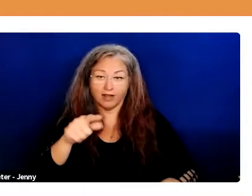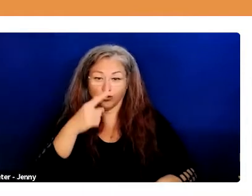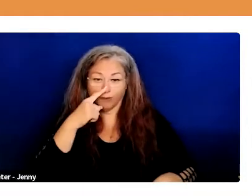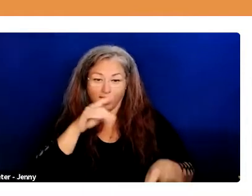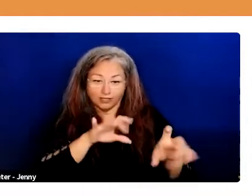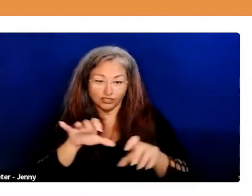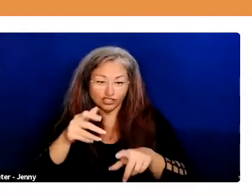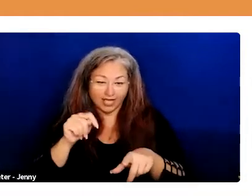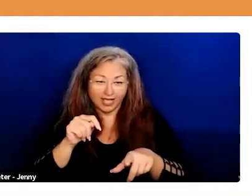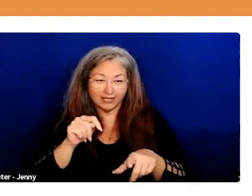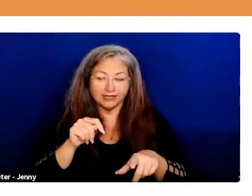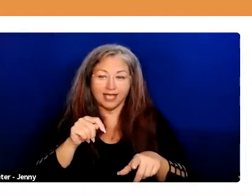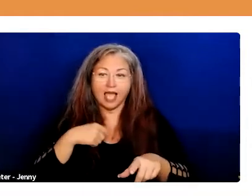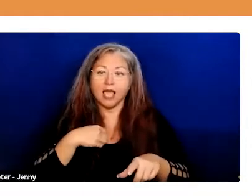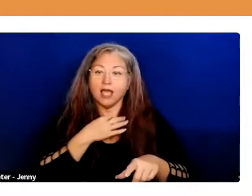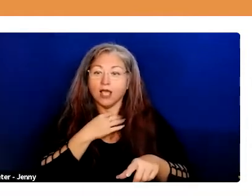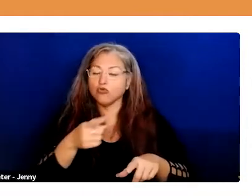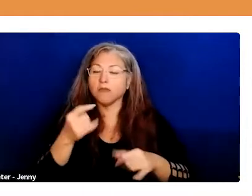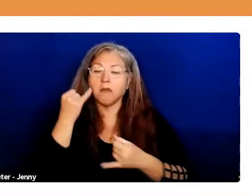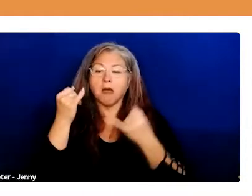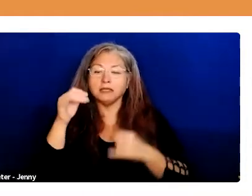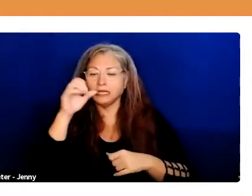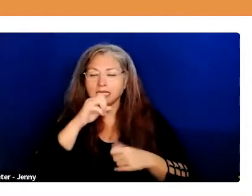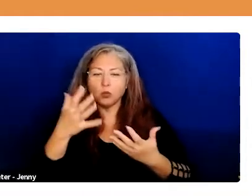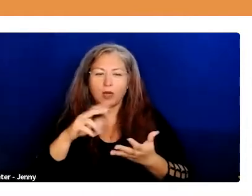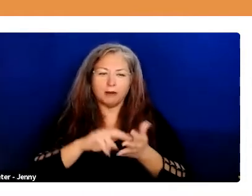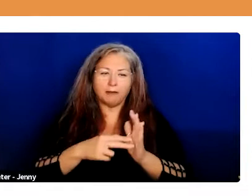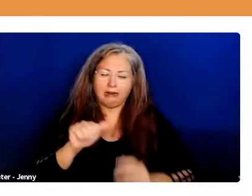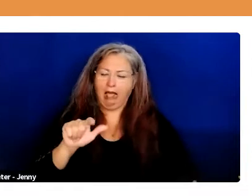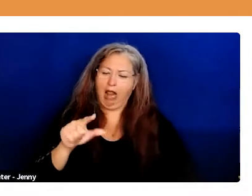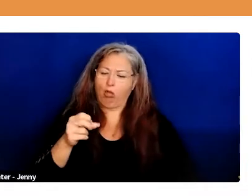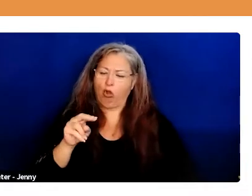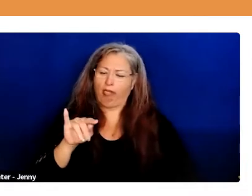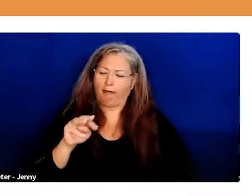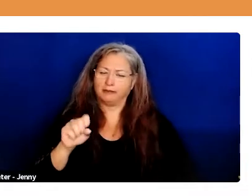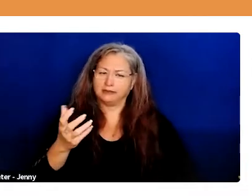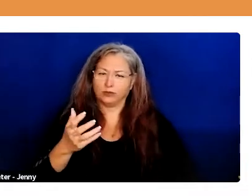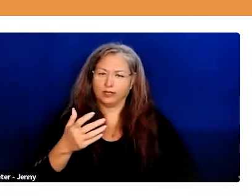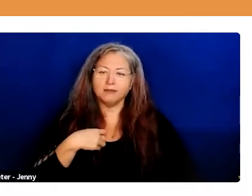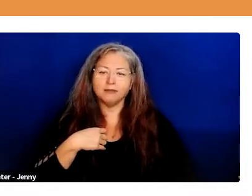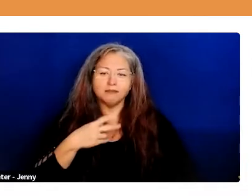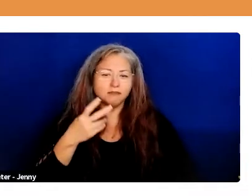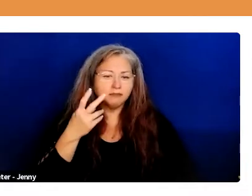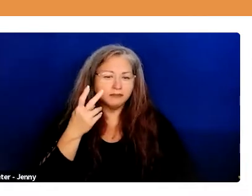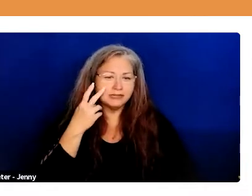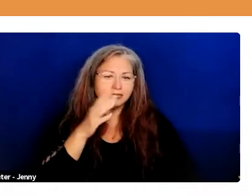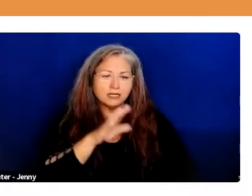the chat, and the ideas that you have of what algorithms may be. I would love to hear your